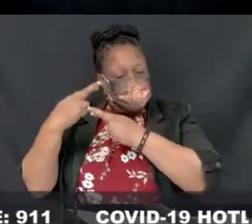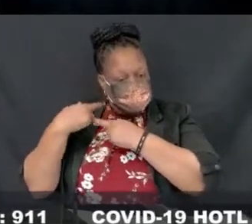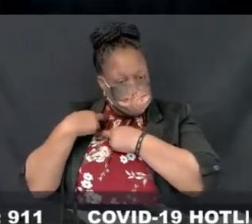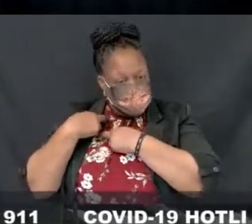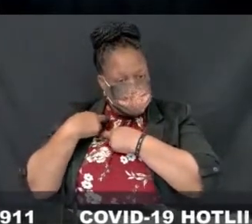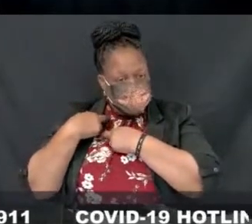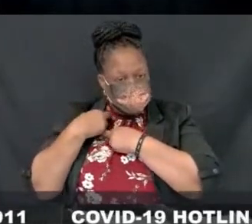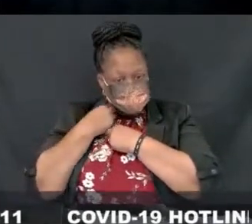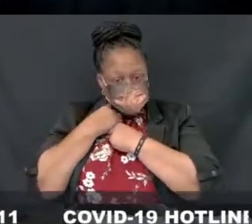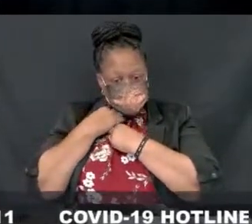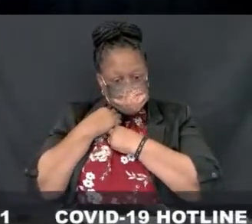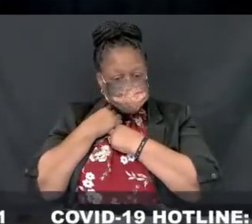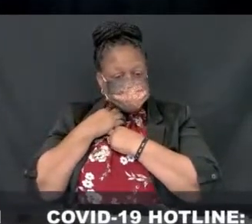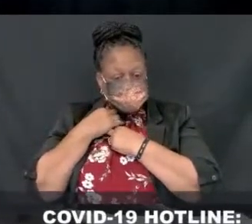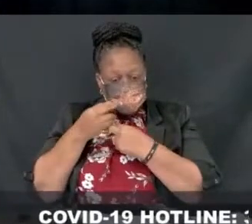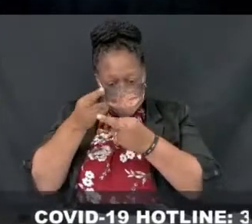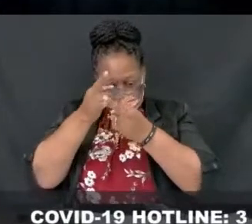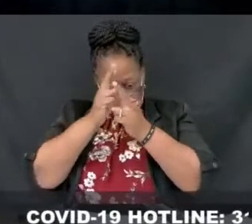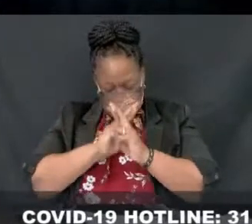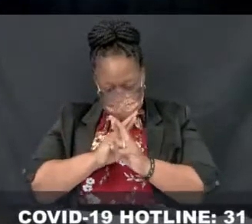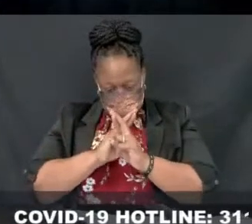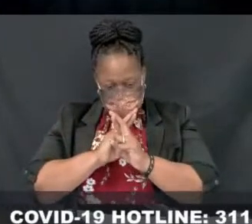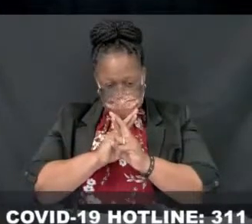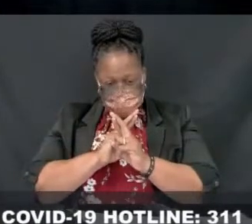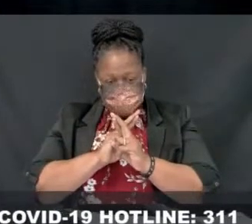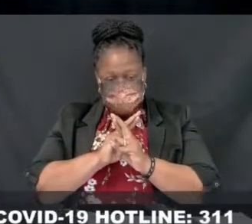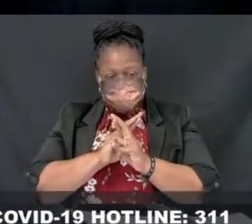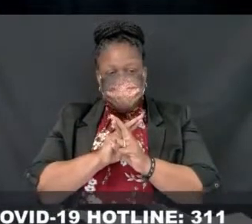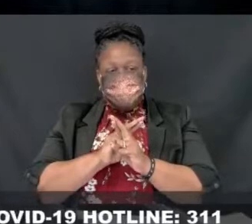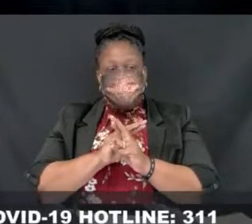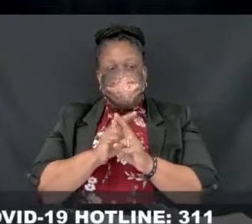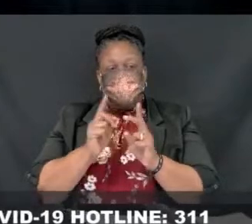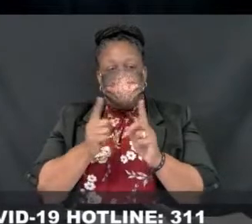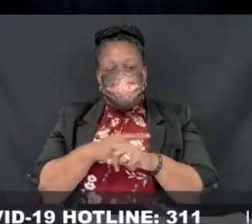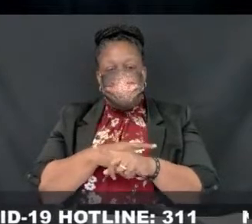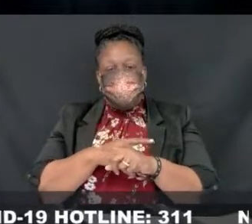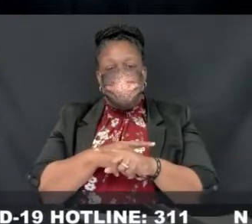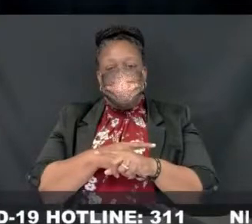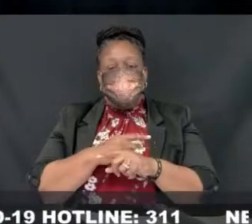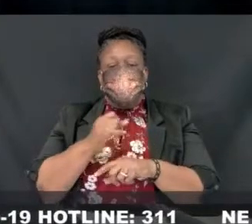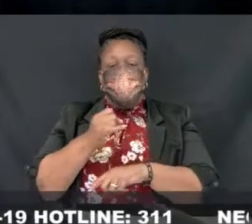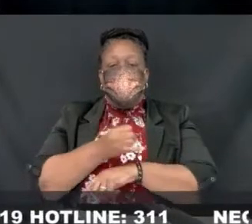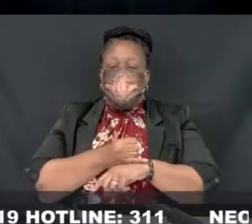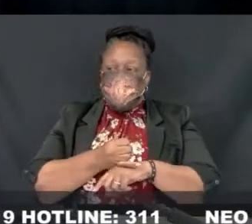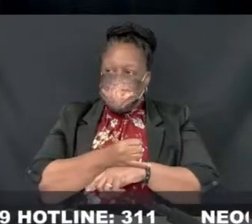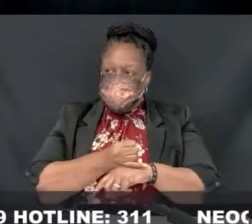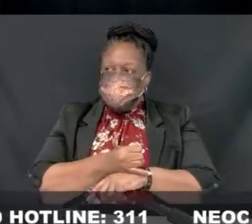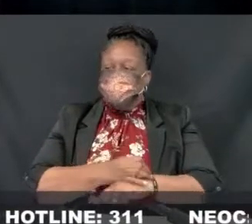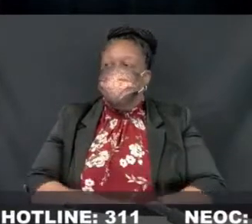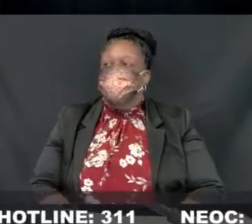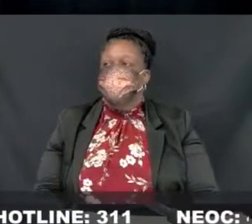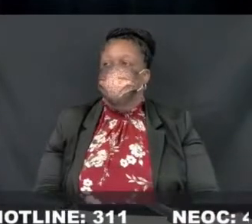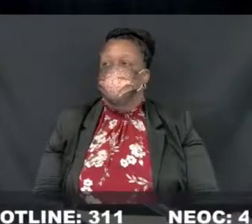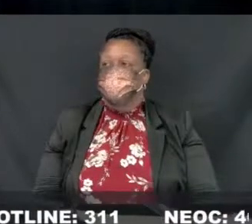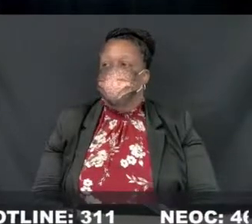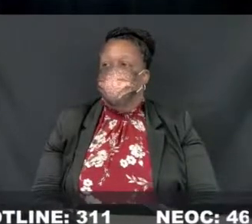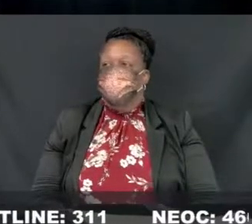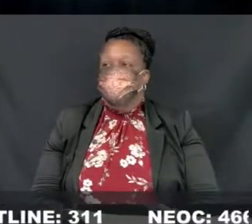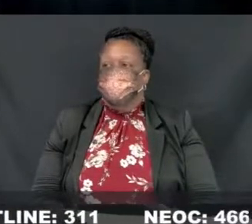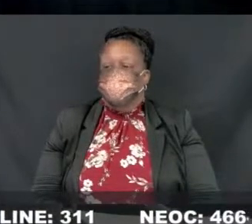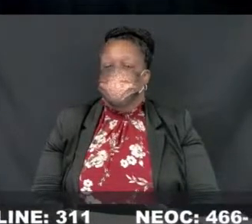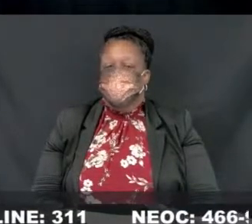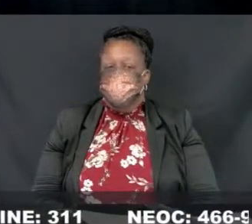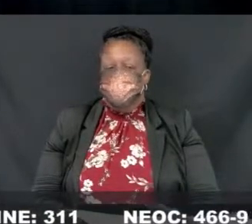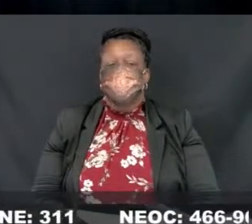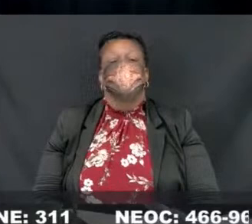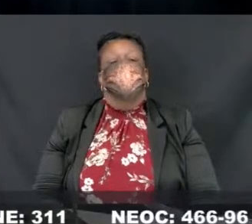differences of opinions. Yes, we had differences in the way we did things. But one thing I want to commend them for is that we stuck